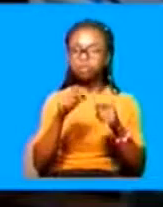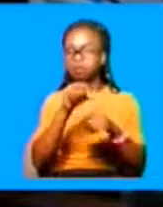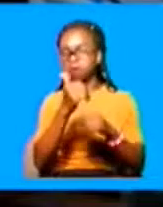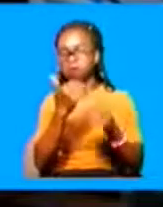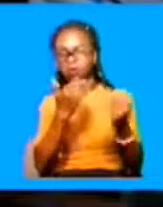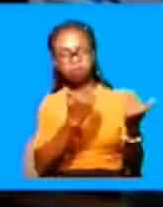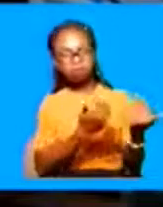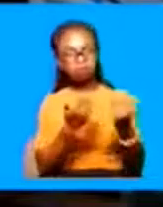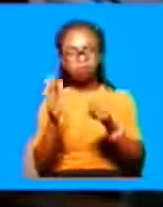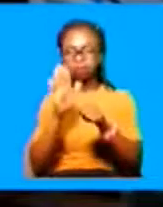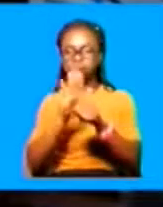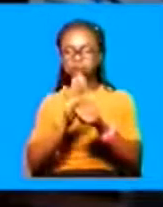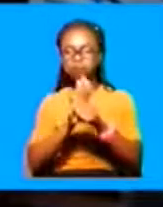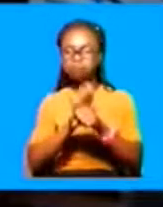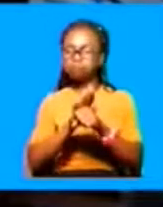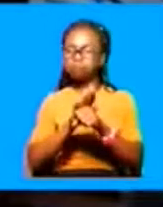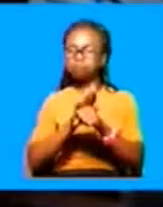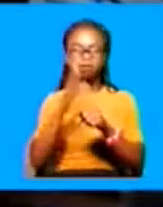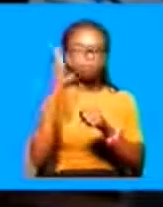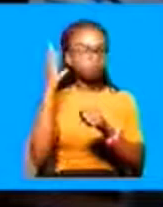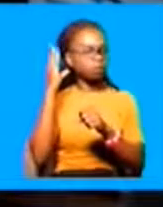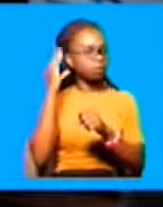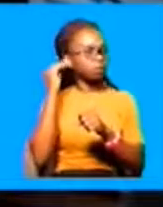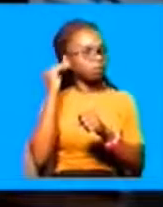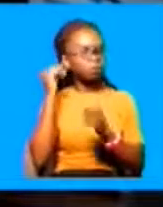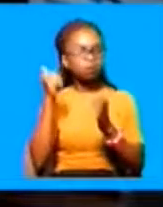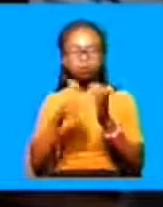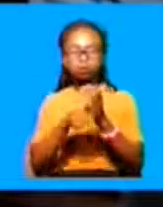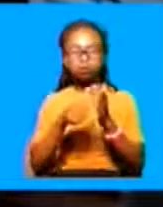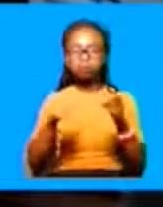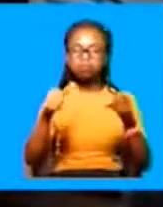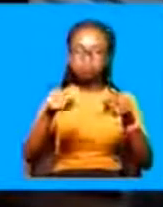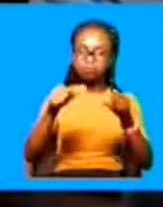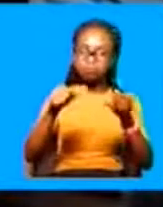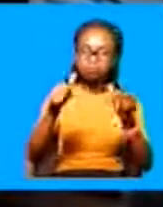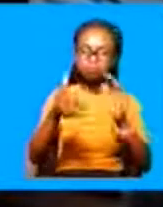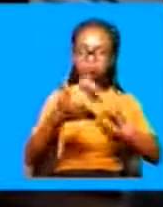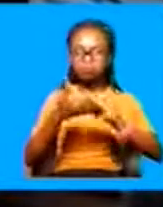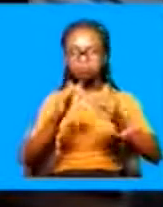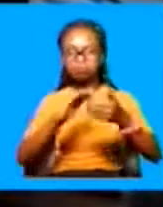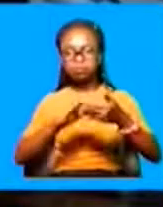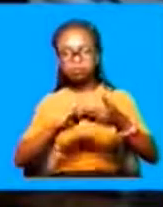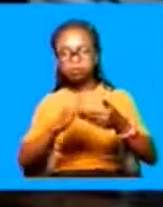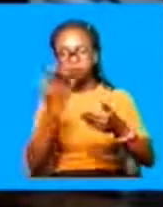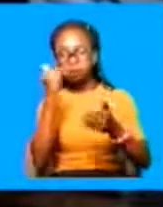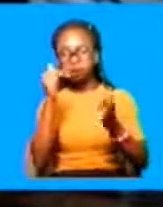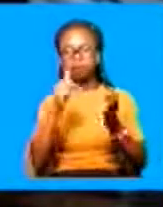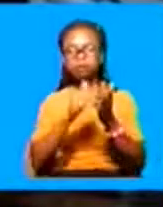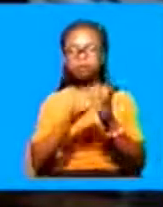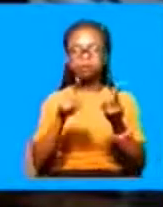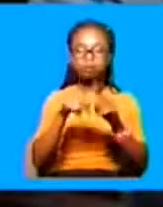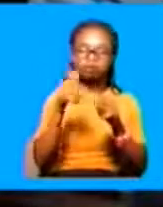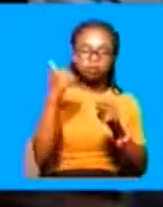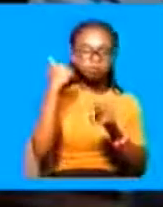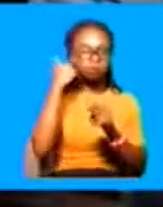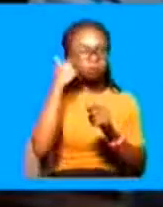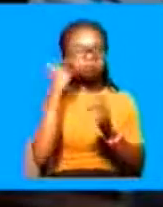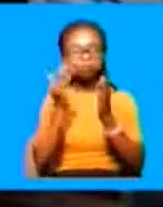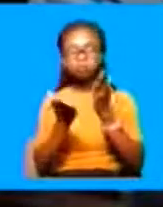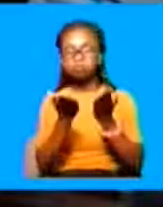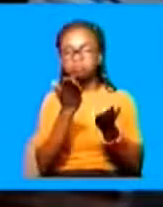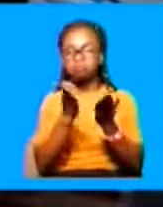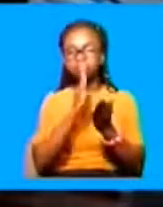ok oduogi, moro be wang'e siksi kaka mano koro oduogo nikech effect mar tuo mar meningitis. Samoro ya bedo